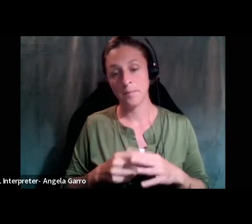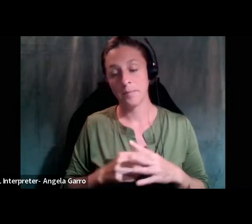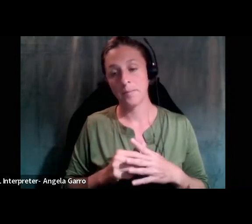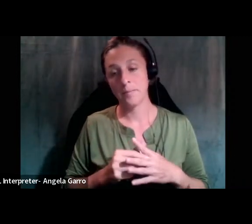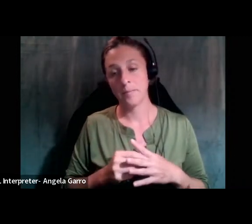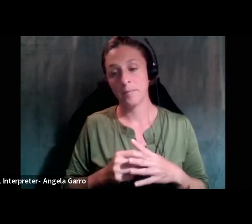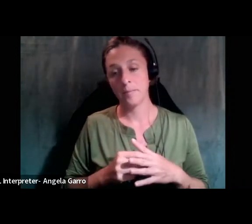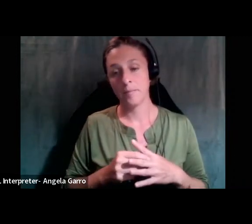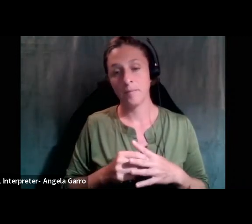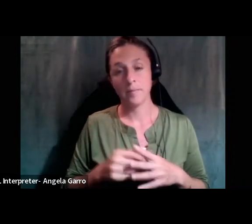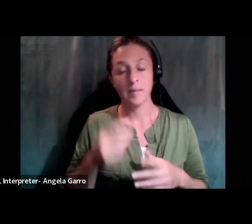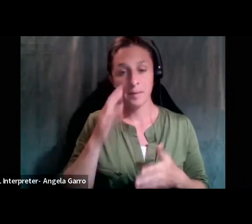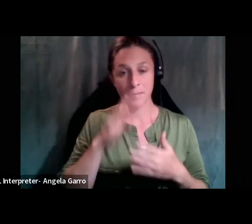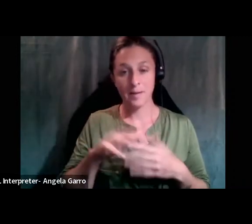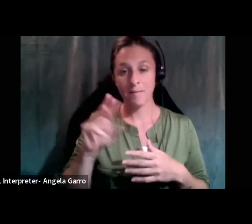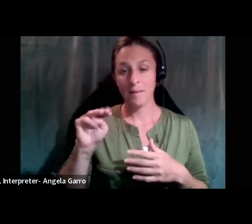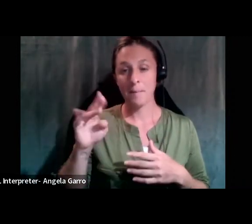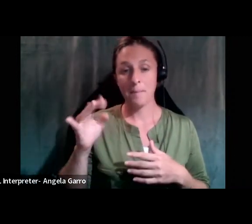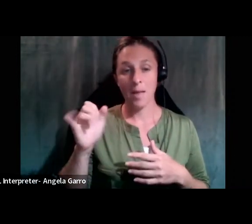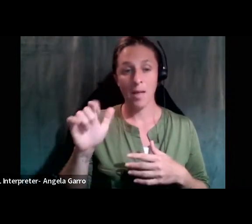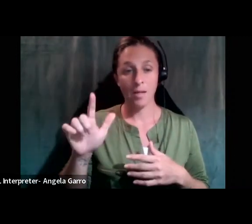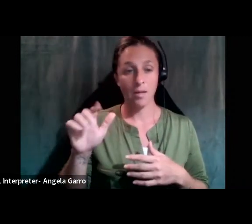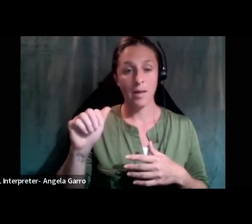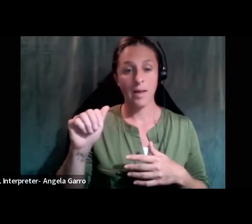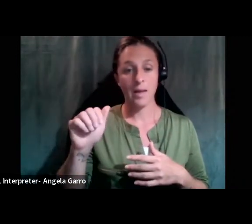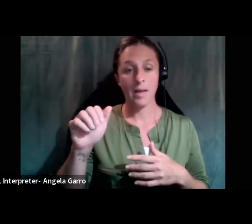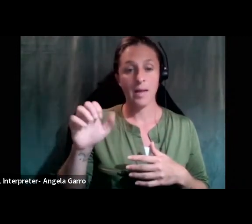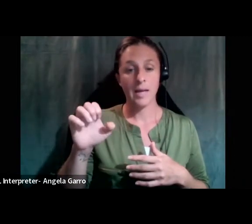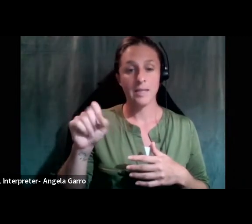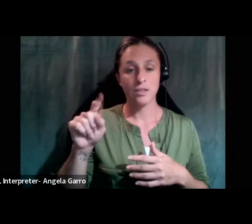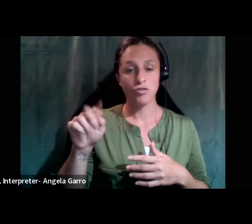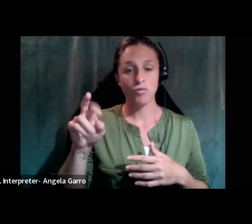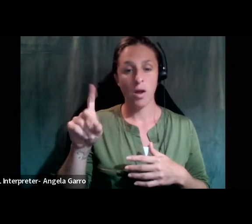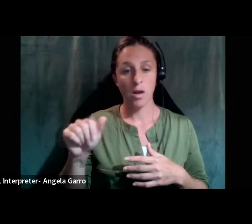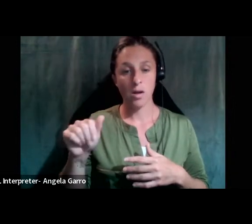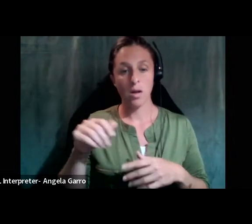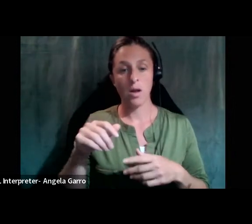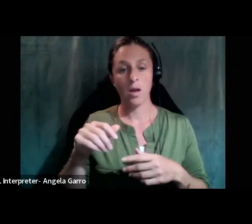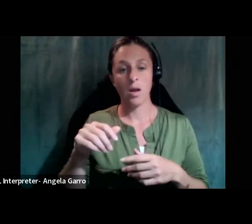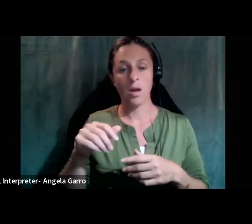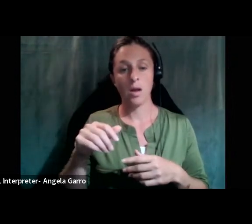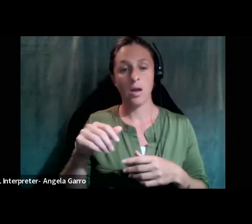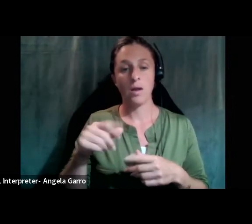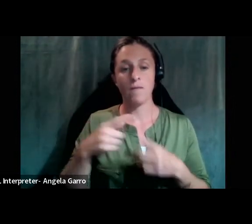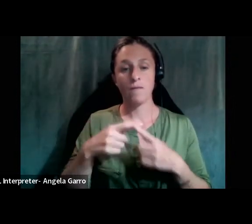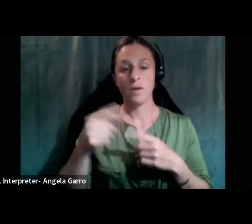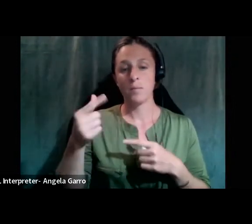I believe we have Michael Estrada from Greystone West that will be coming in. Okay.